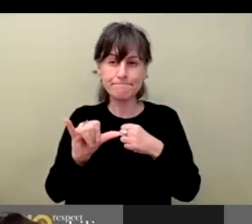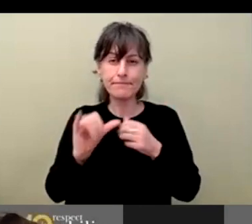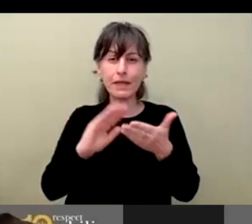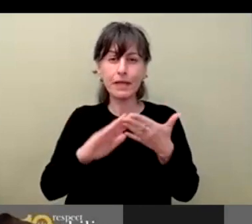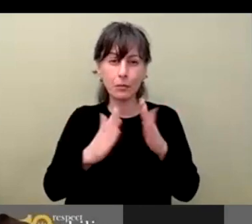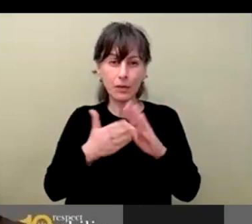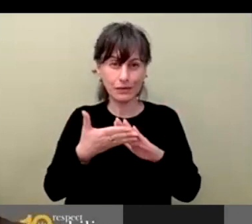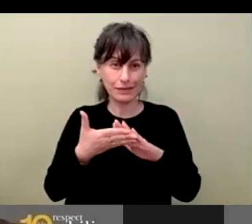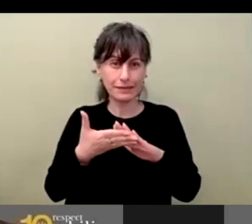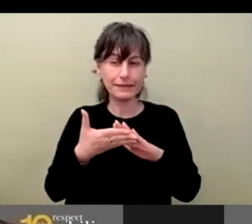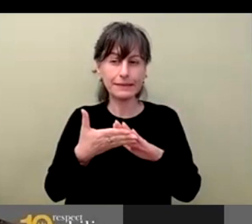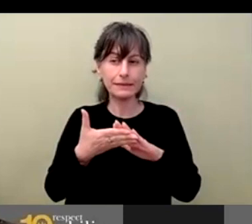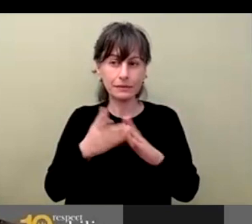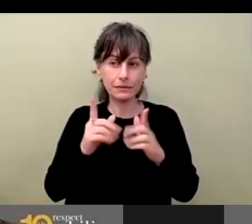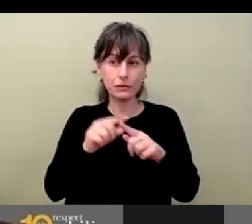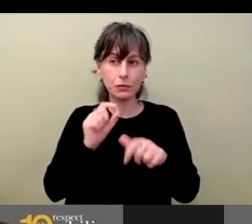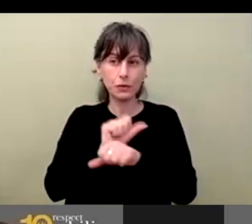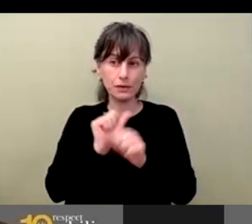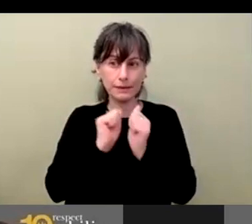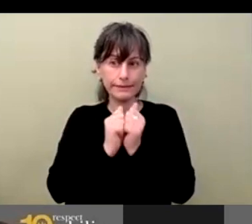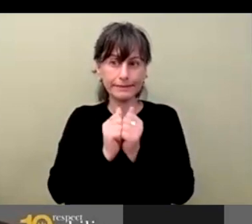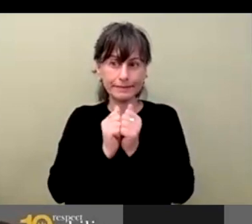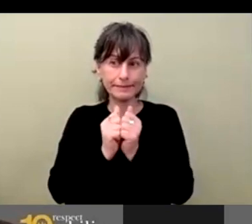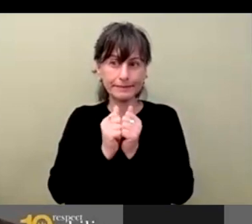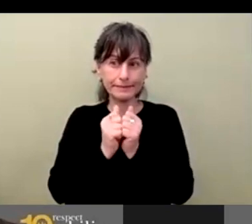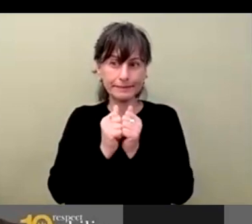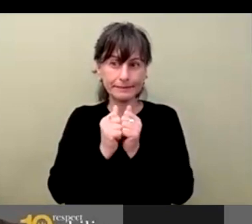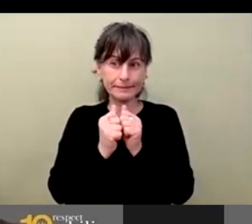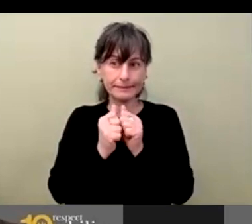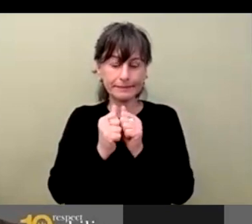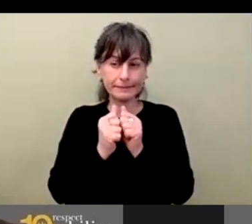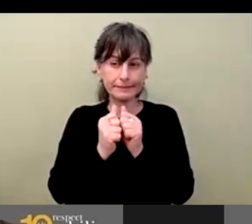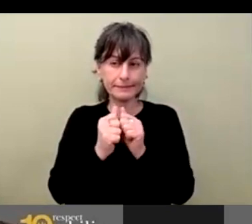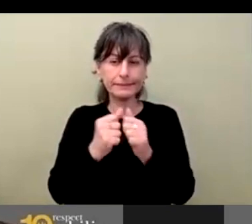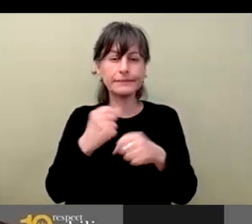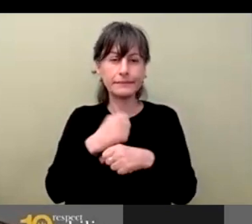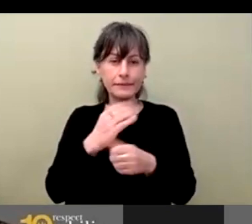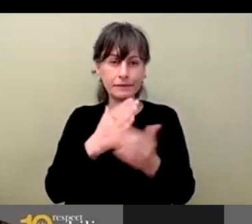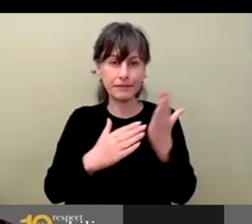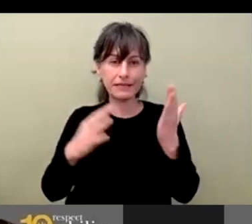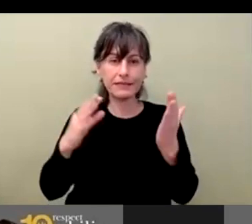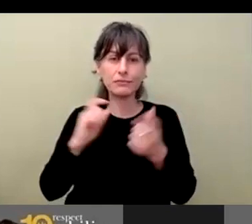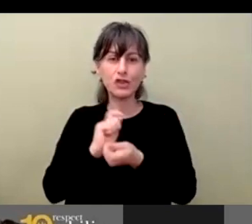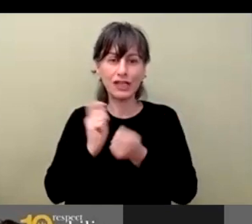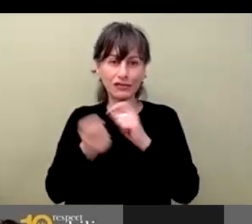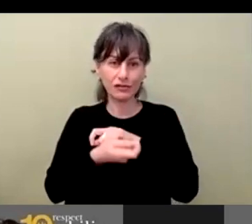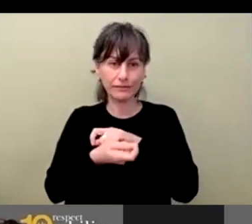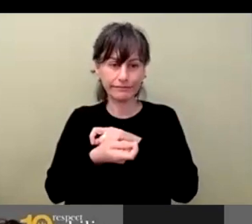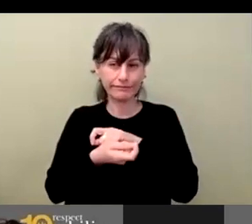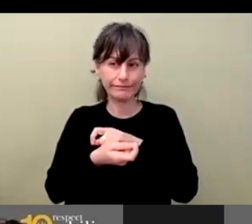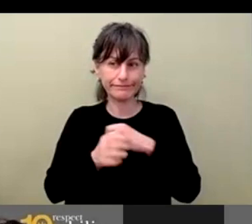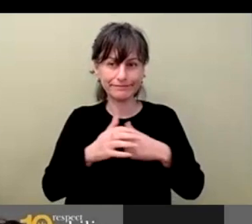community to work together to make some changes.